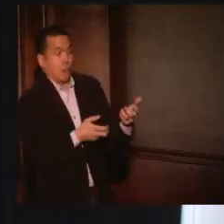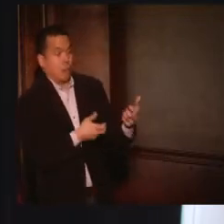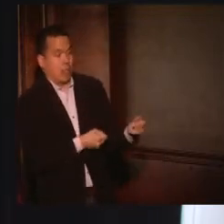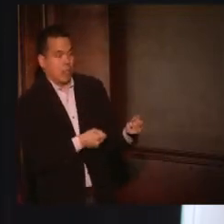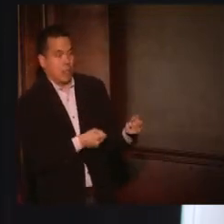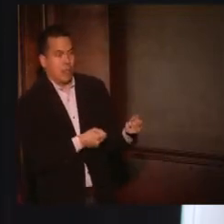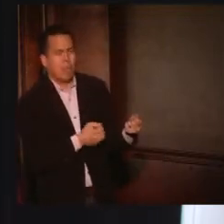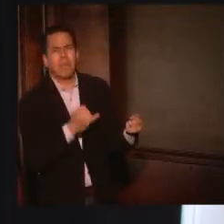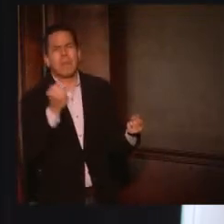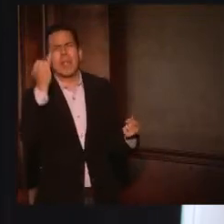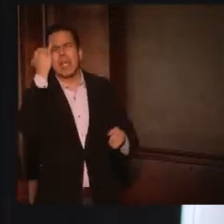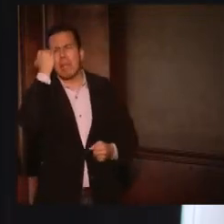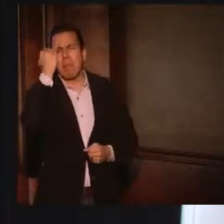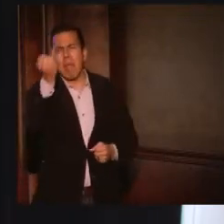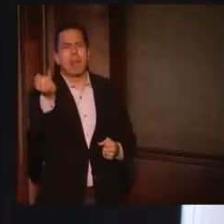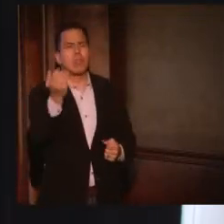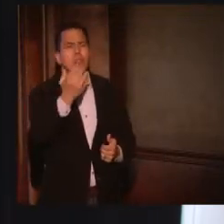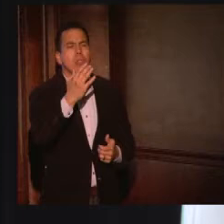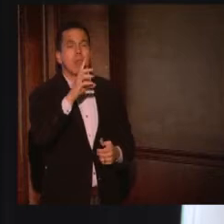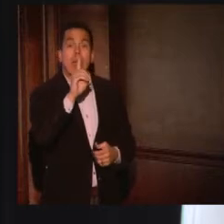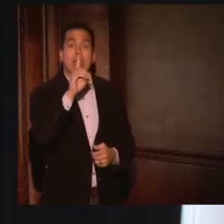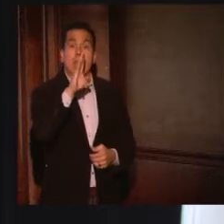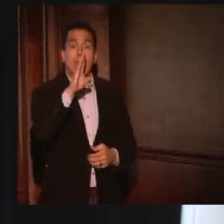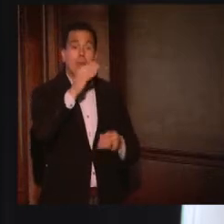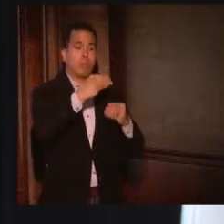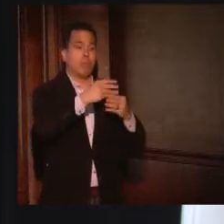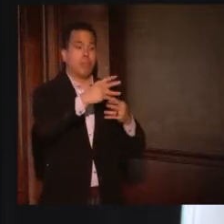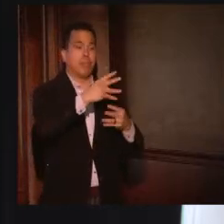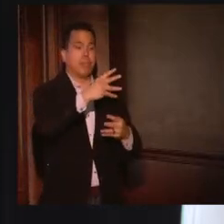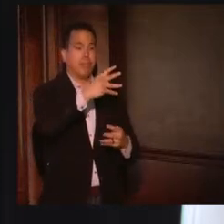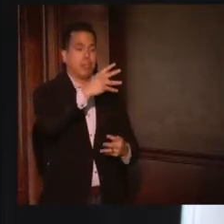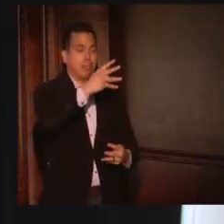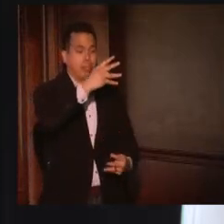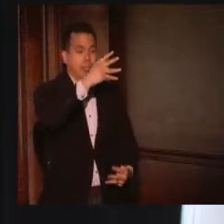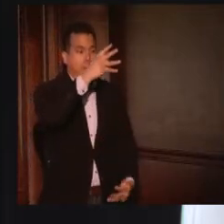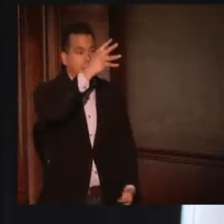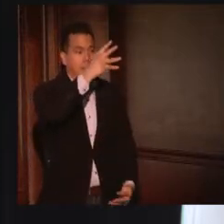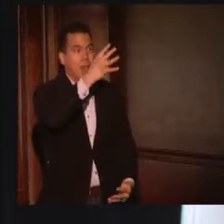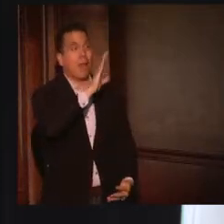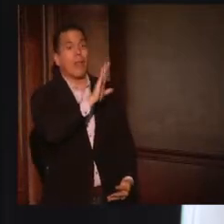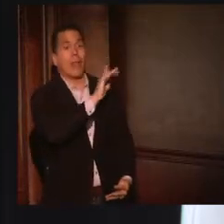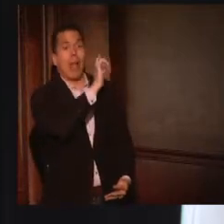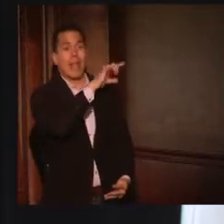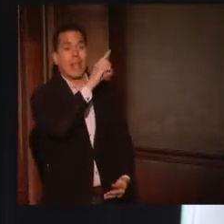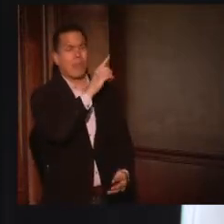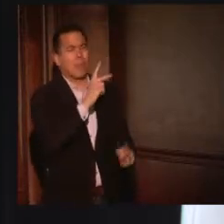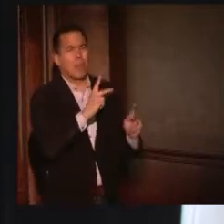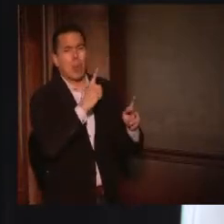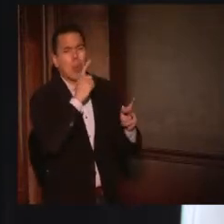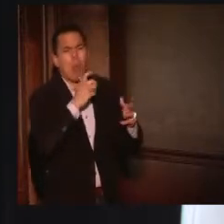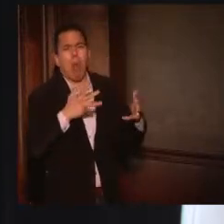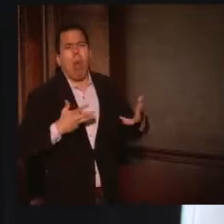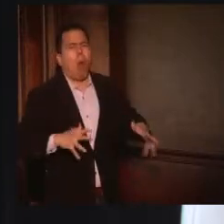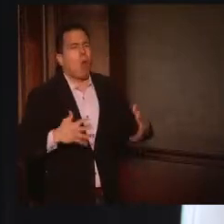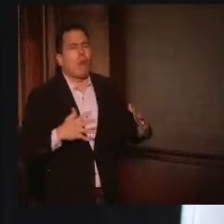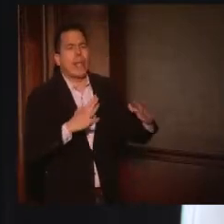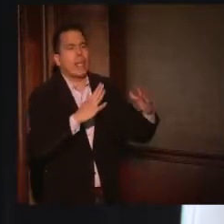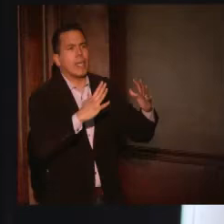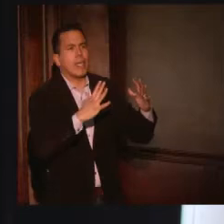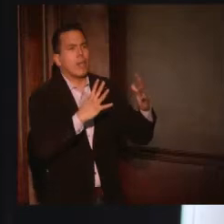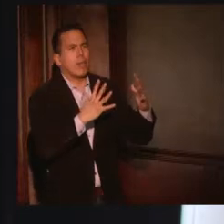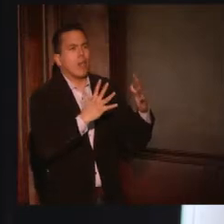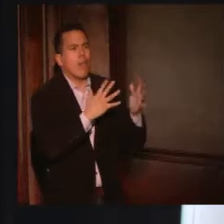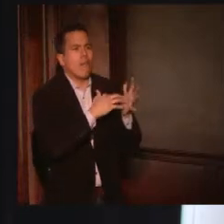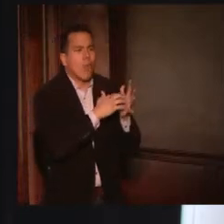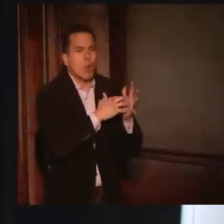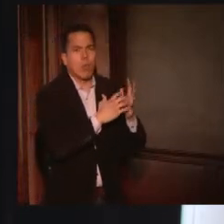imagine a database where the identities of extremely vulnerable people are kept in the hands of one person, or one voice. She looks so